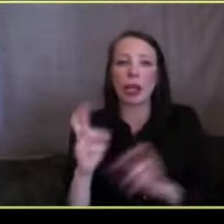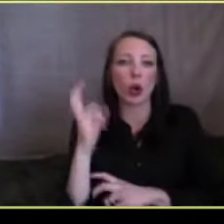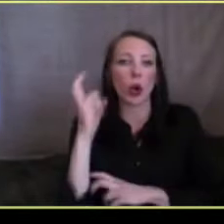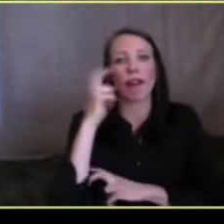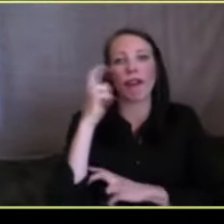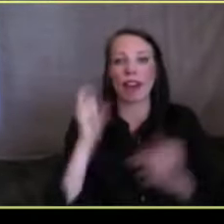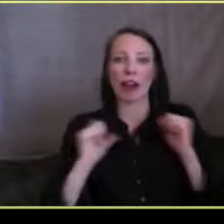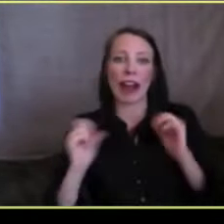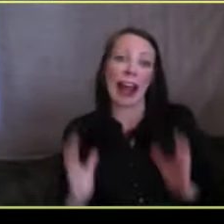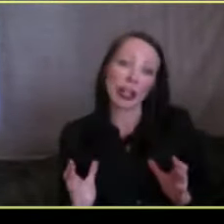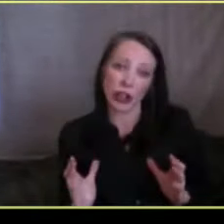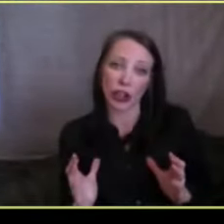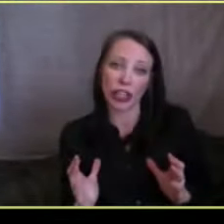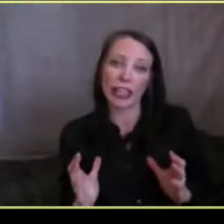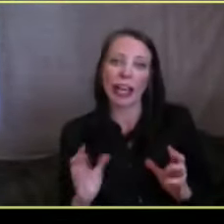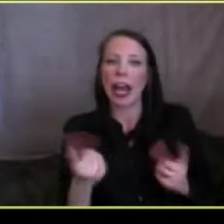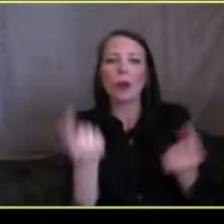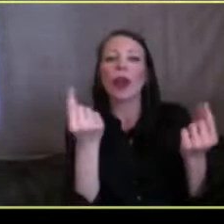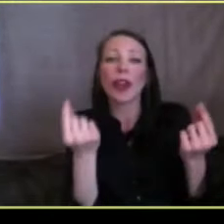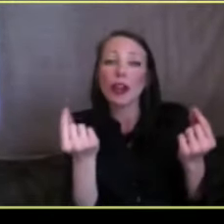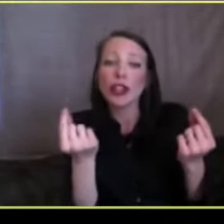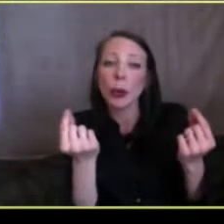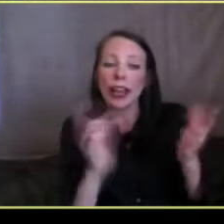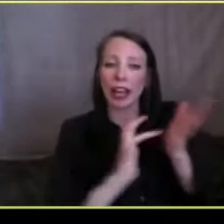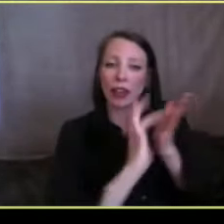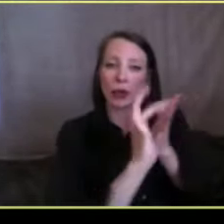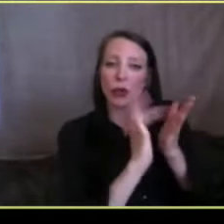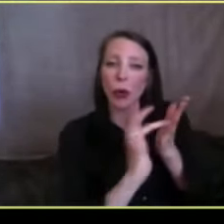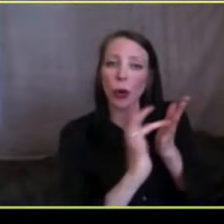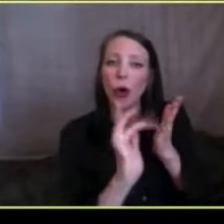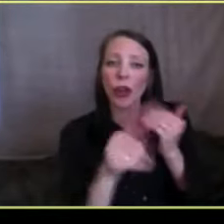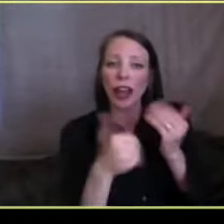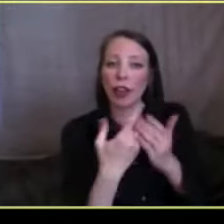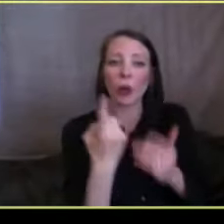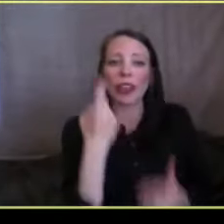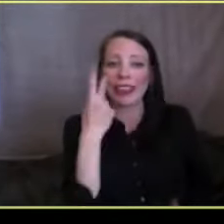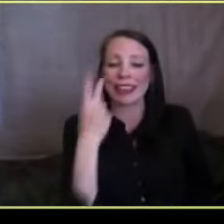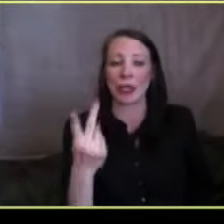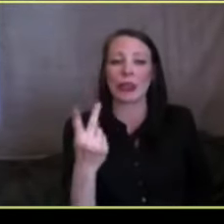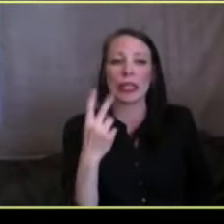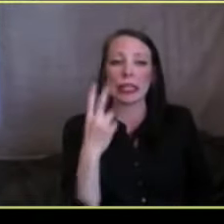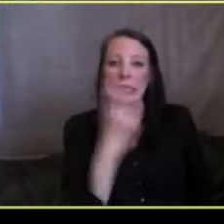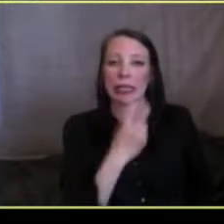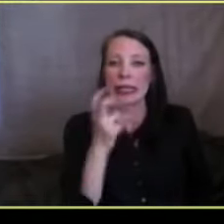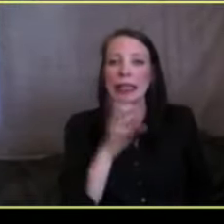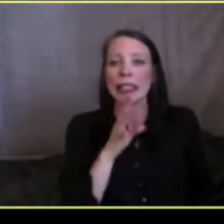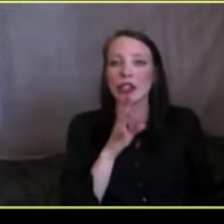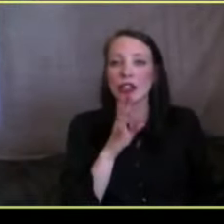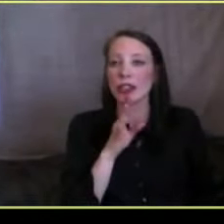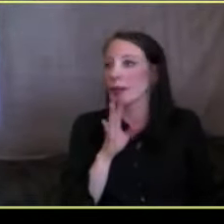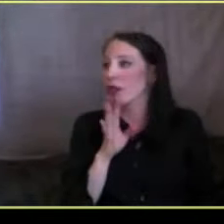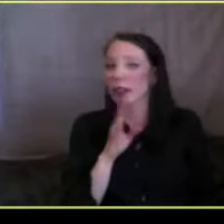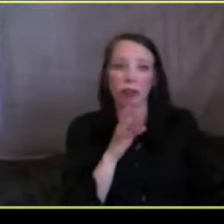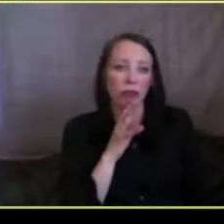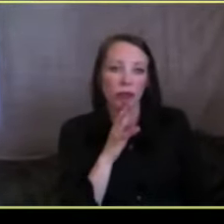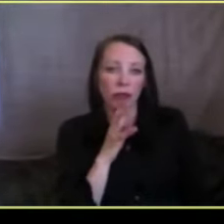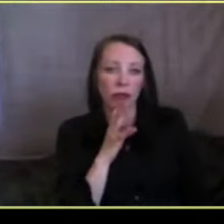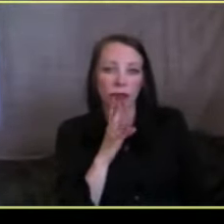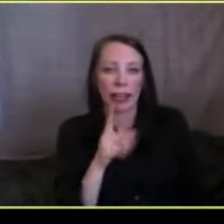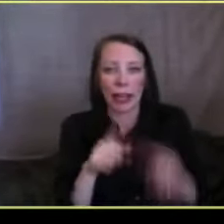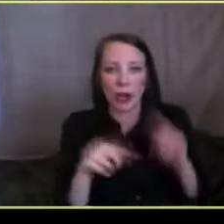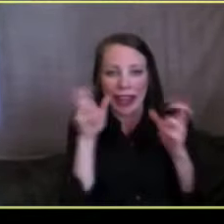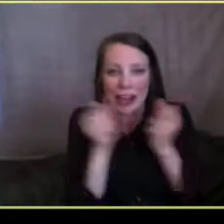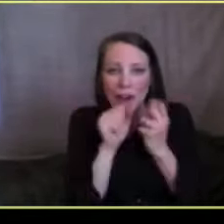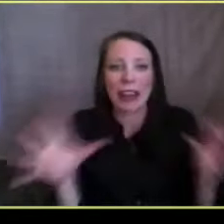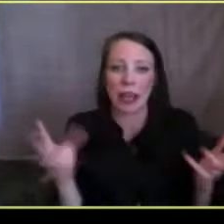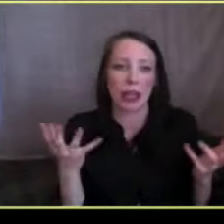maybe your favorite actor and what they're doing, and then you scroll and the only thing that you see is just lips moving